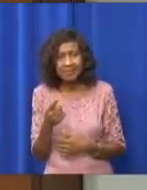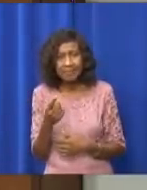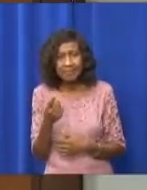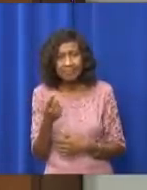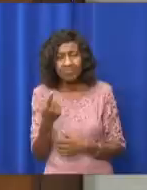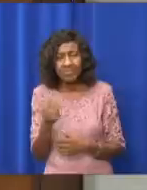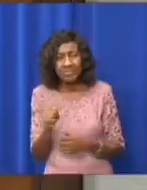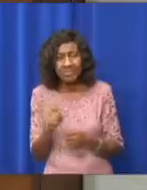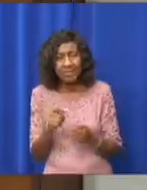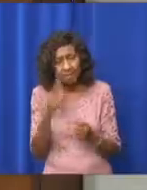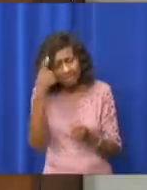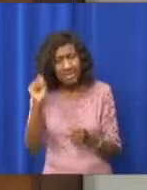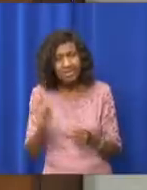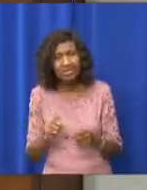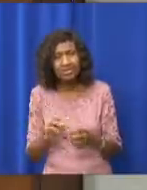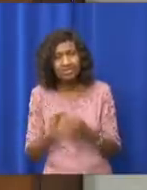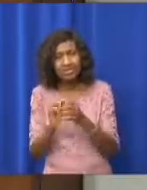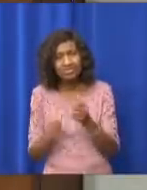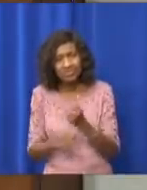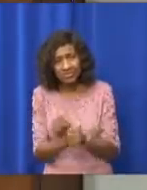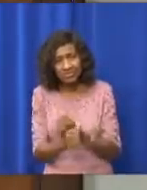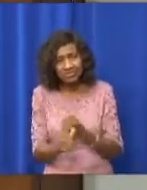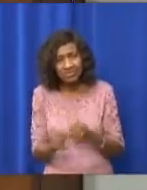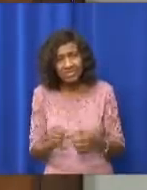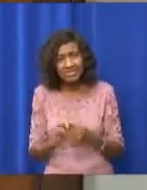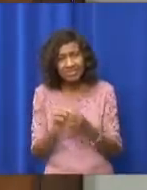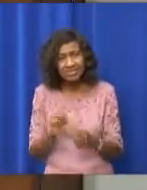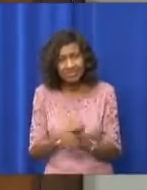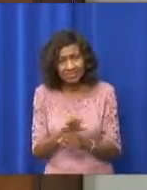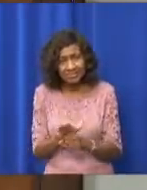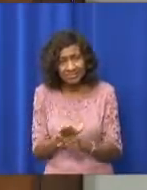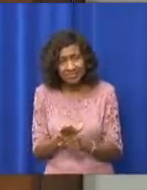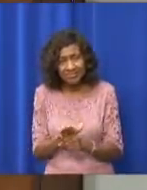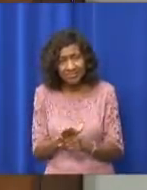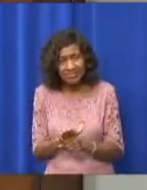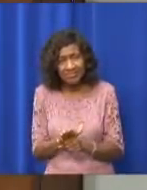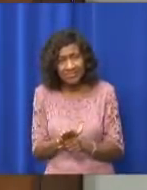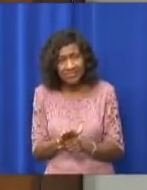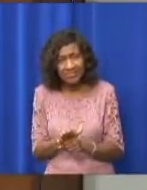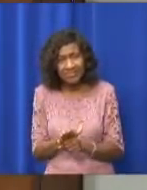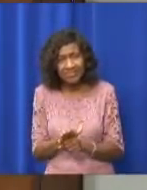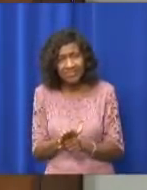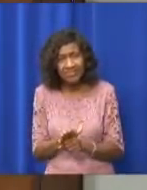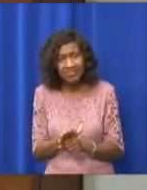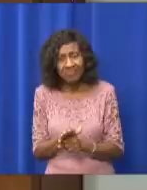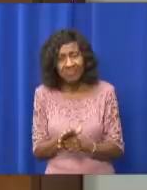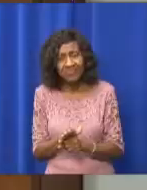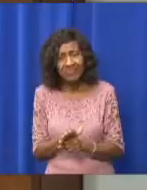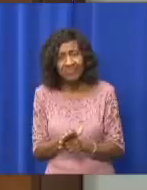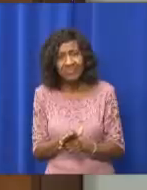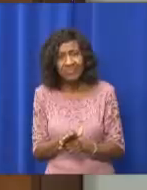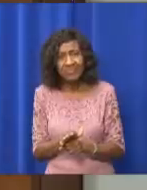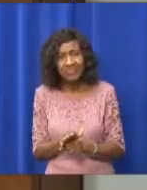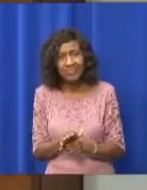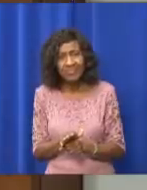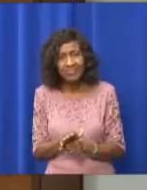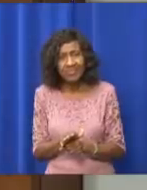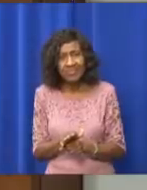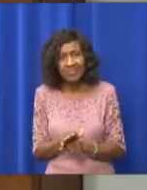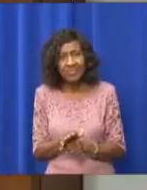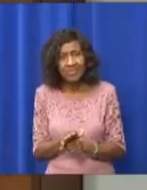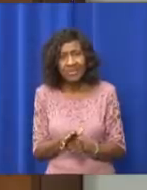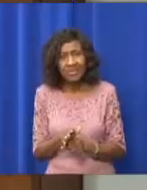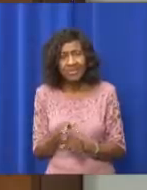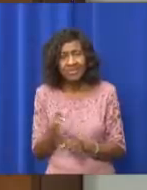immediate threat of a serious hazard on Grand Cayman and Cayman Brac in the Cayman Islands associated with the COVID-19 pandemic, that